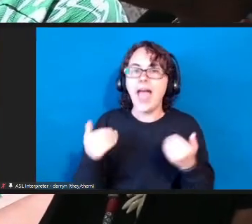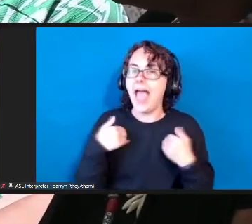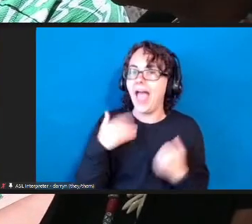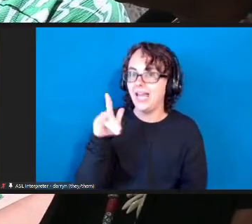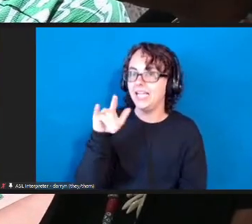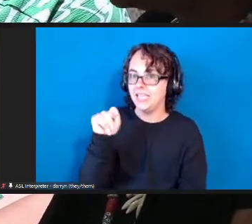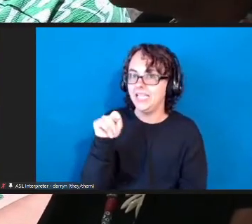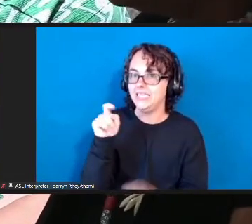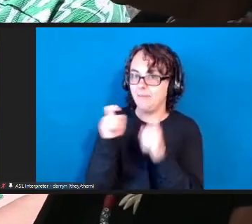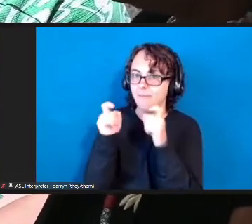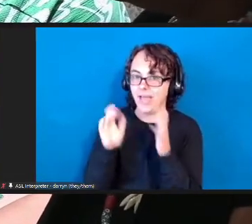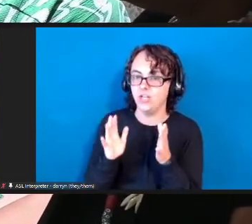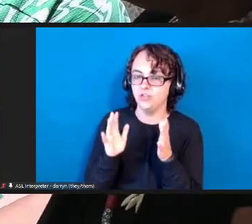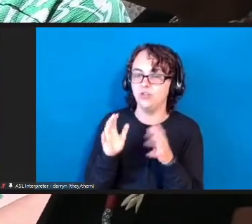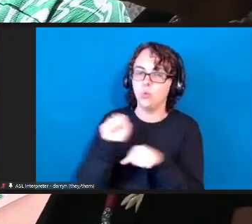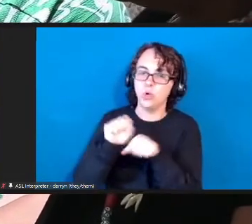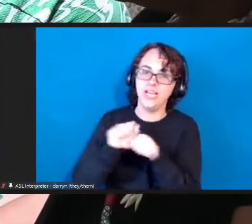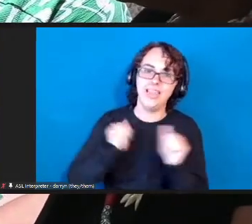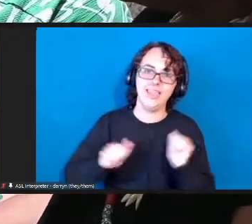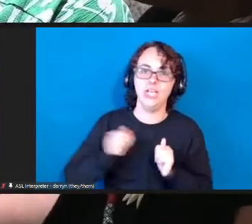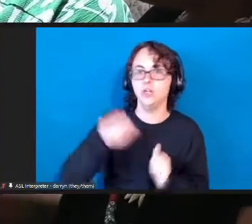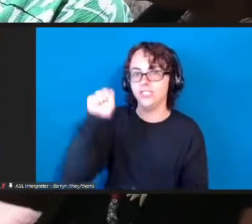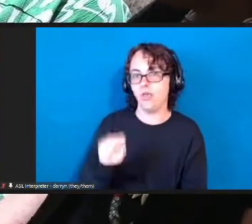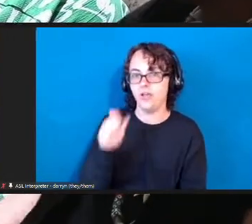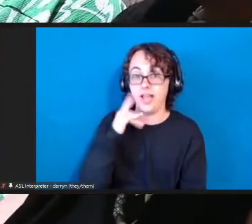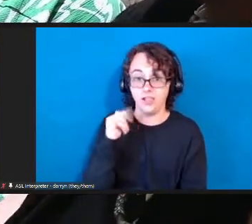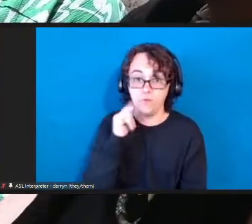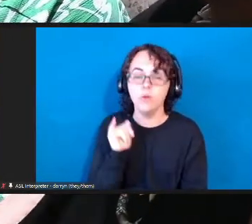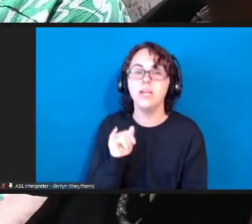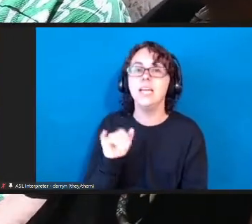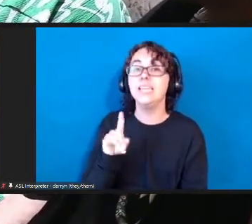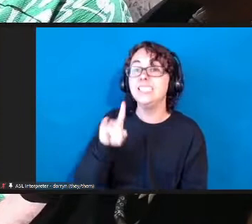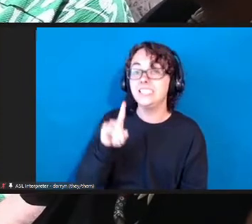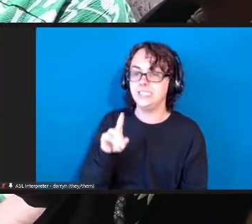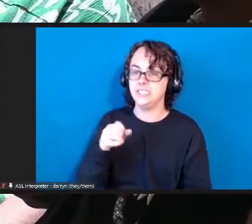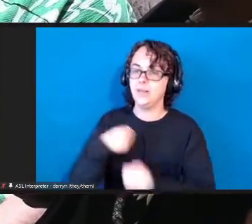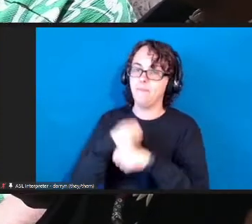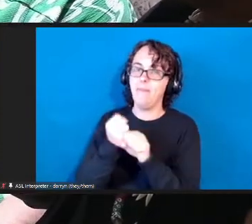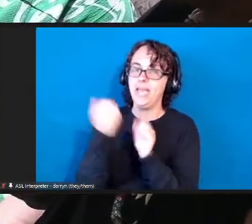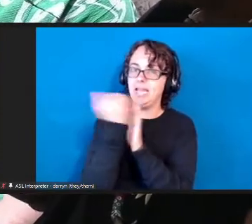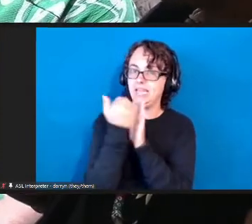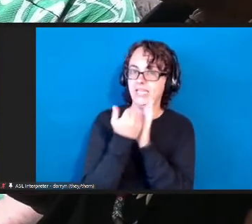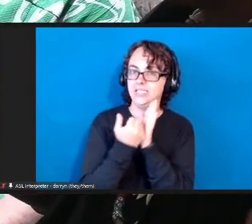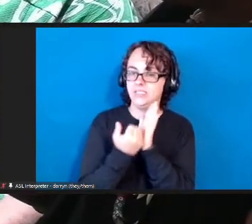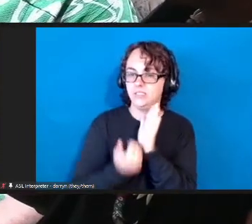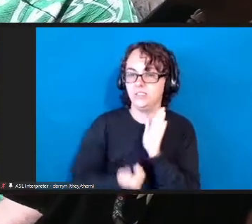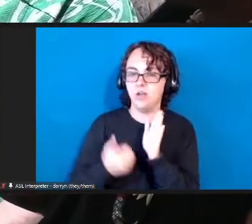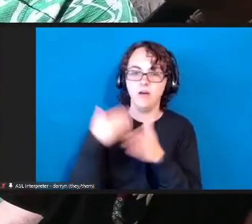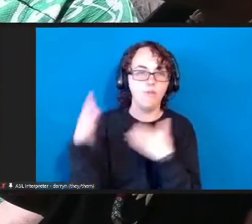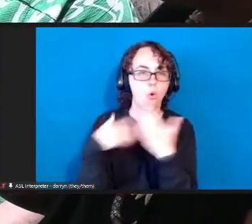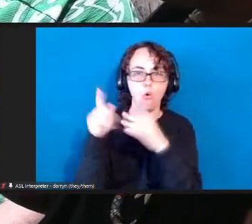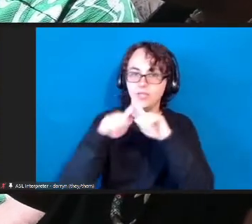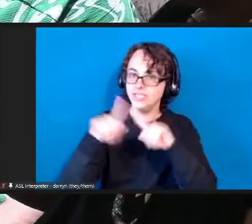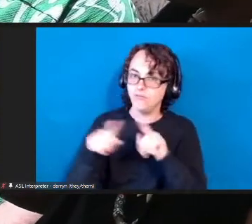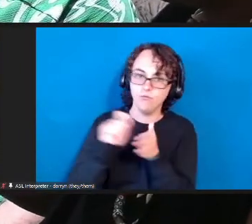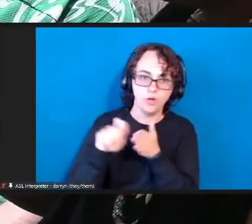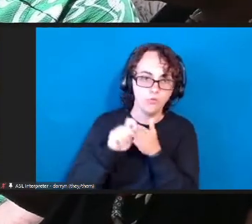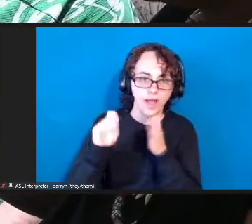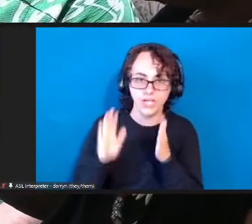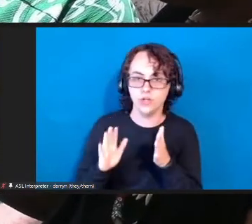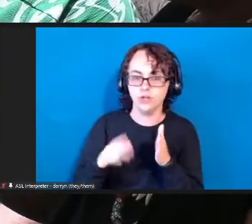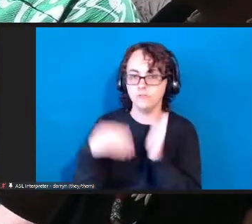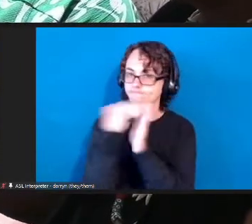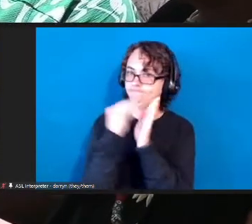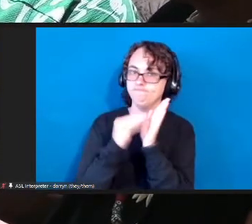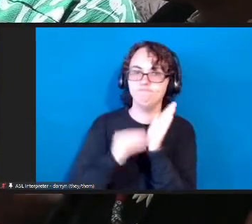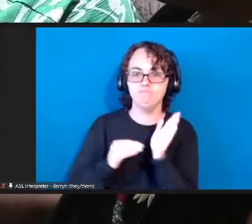Southern California who created a list of all the writers that they knew were living in